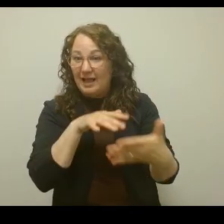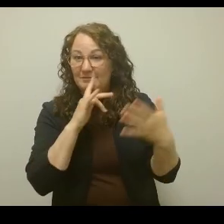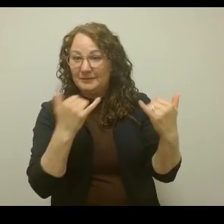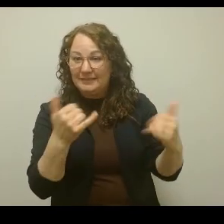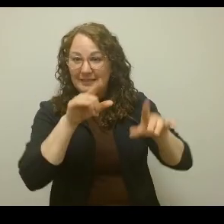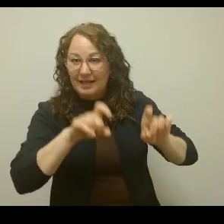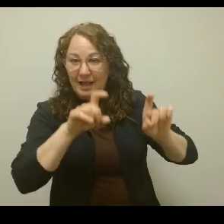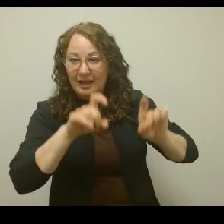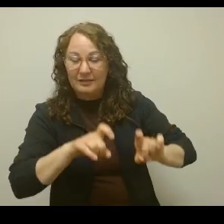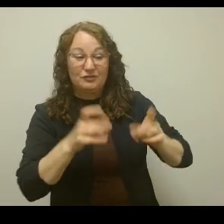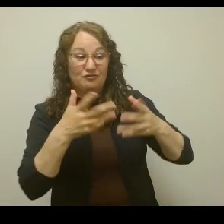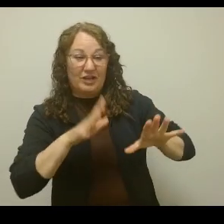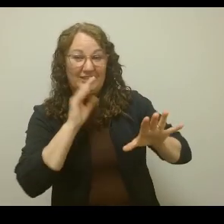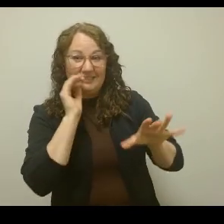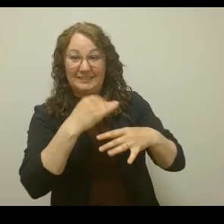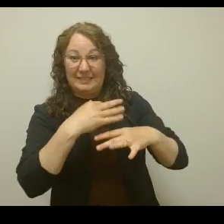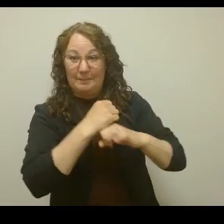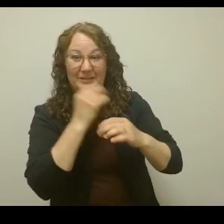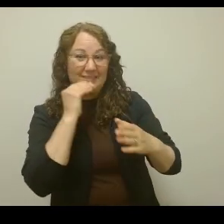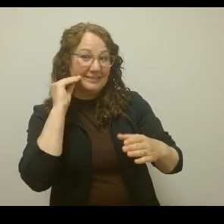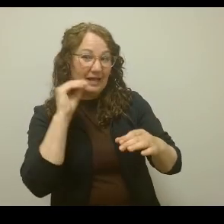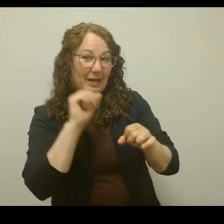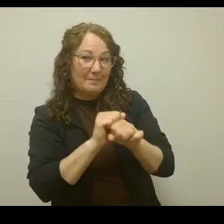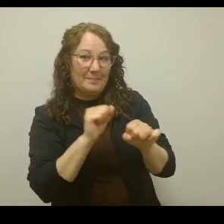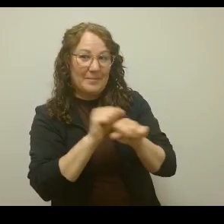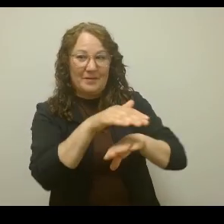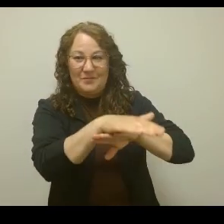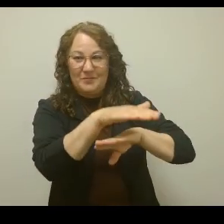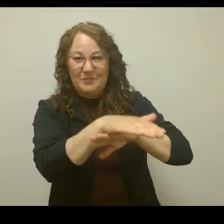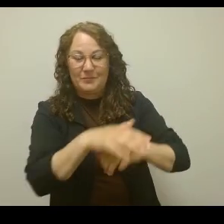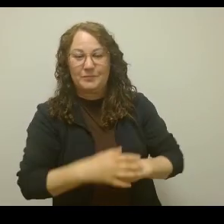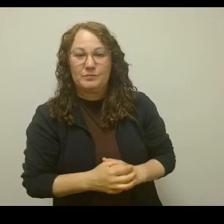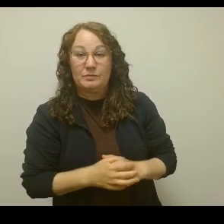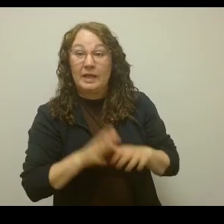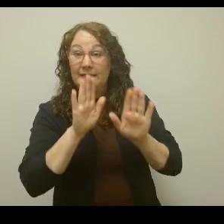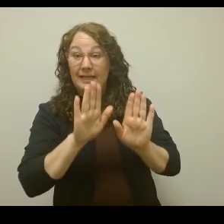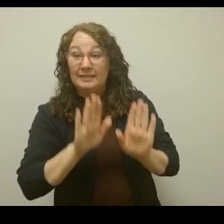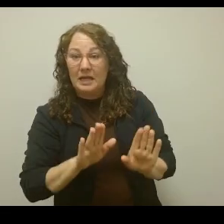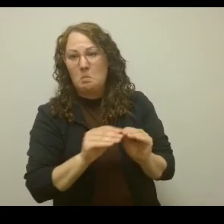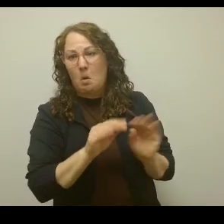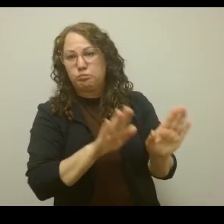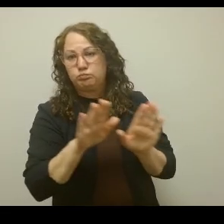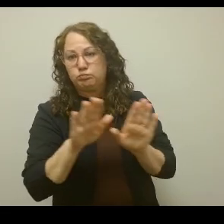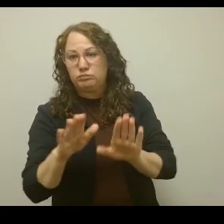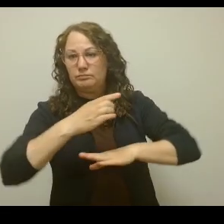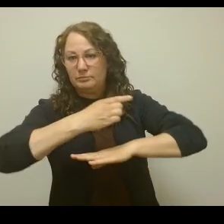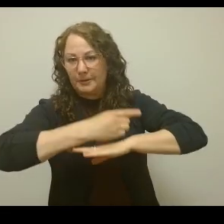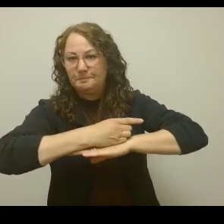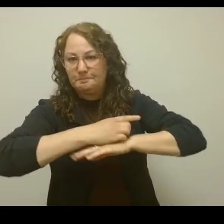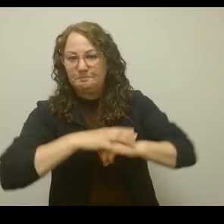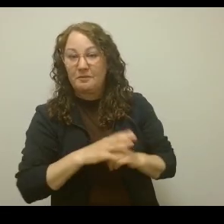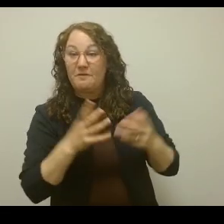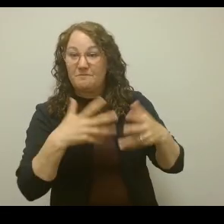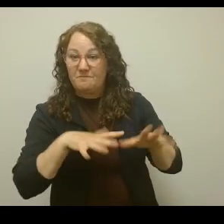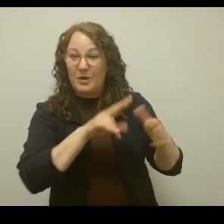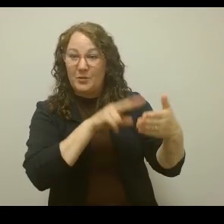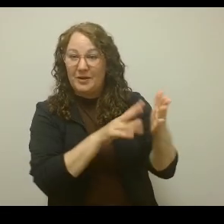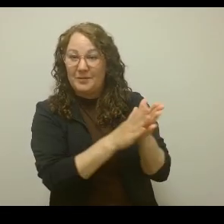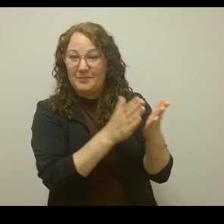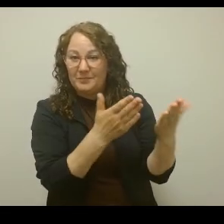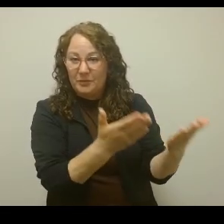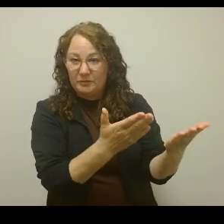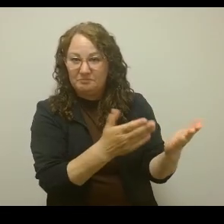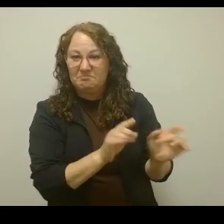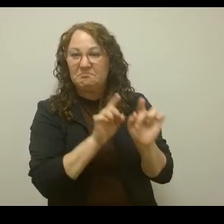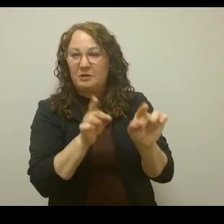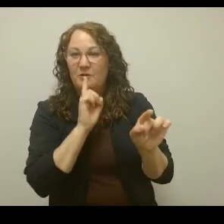my summary assignment in the afternoon. Sunday was a more relaxed day. I finished my book and went